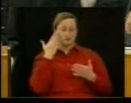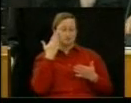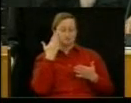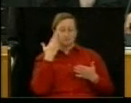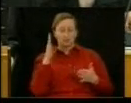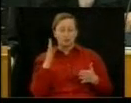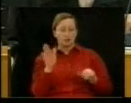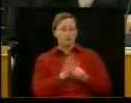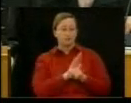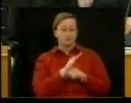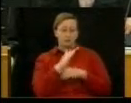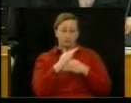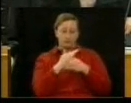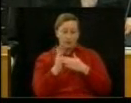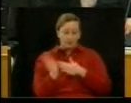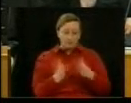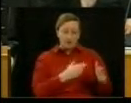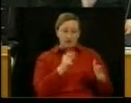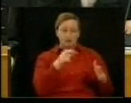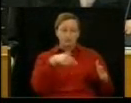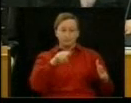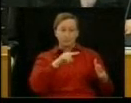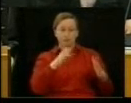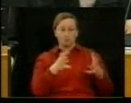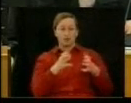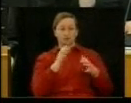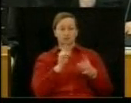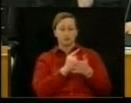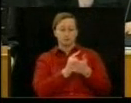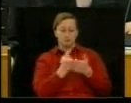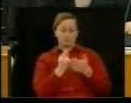You're wanting to meet next week. Can you walk us through